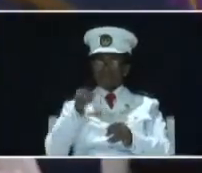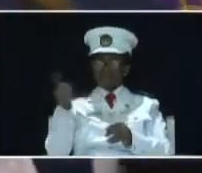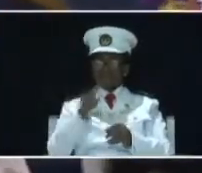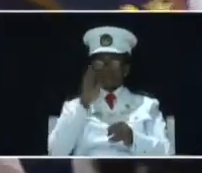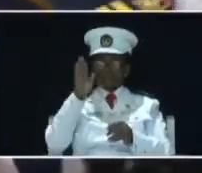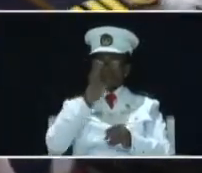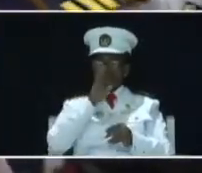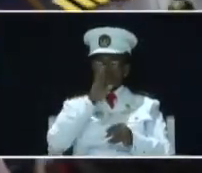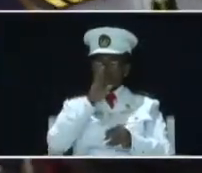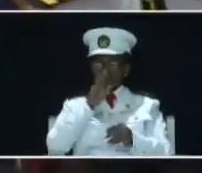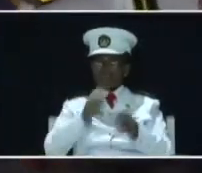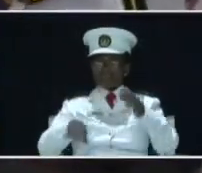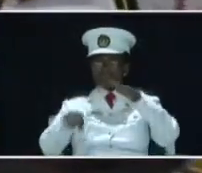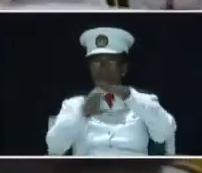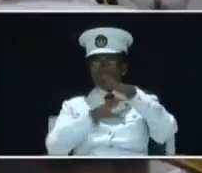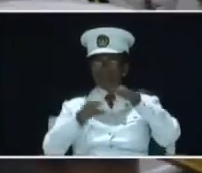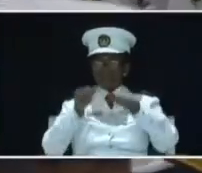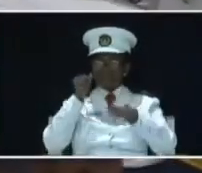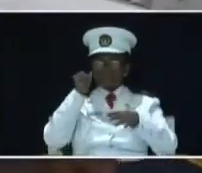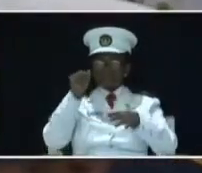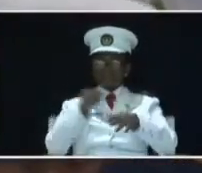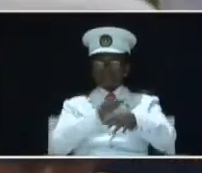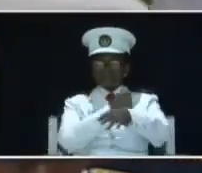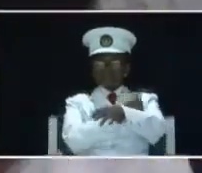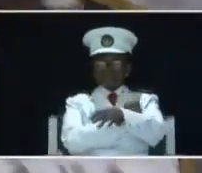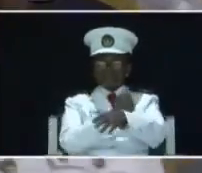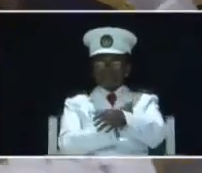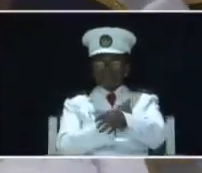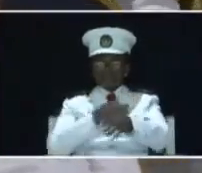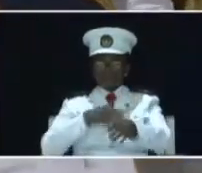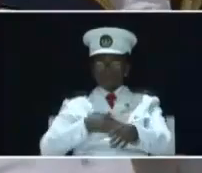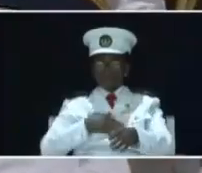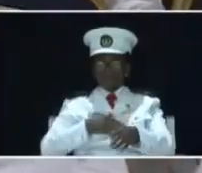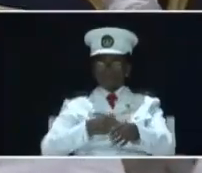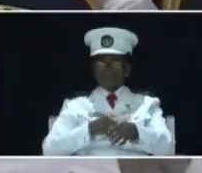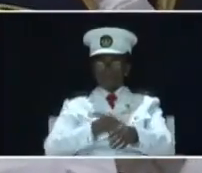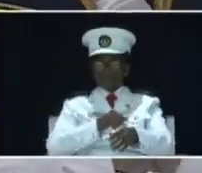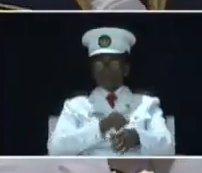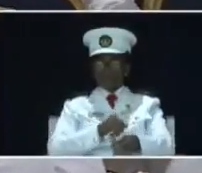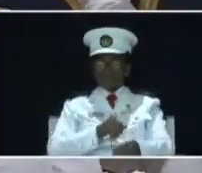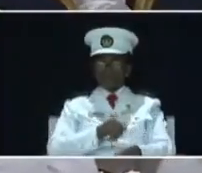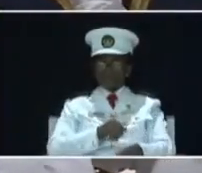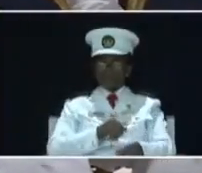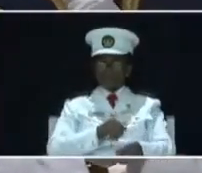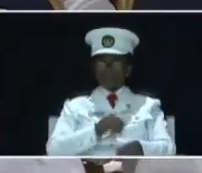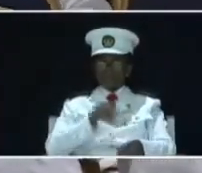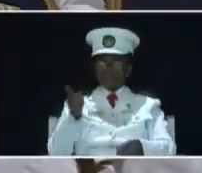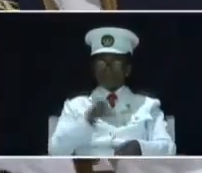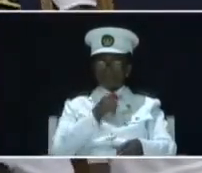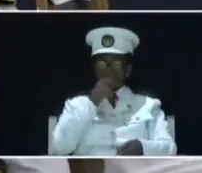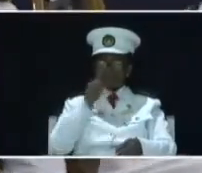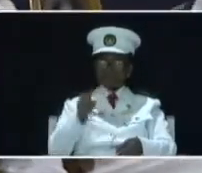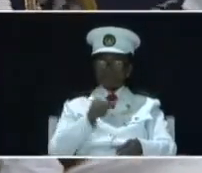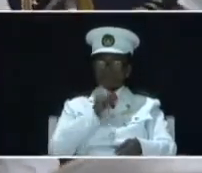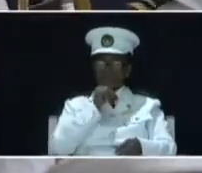My son said during his own sermon that you must not argue with